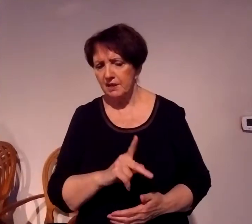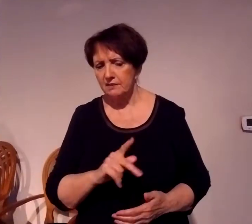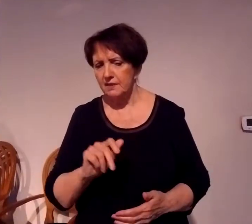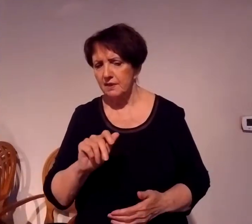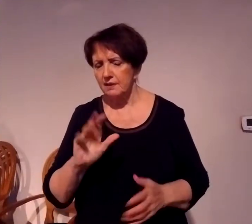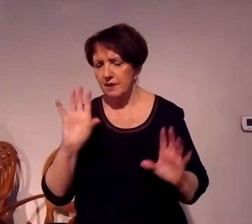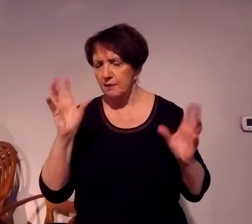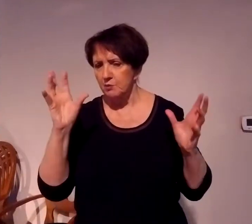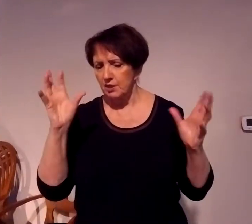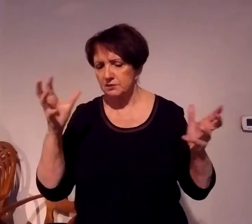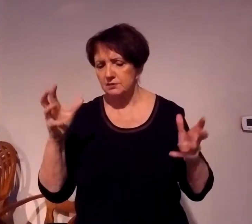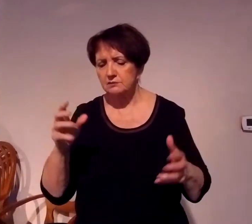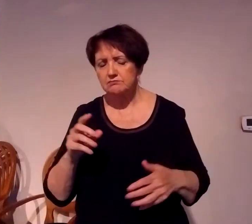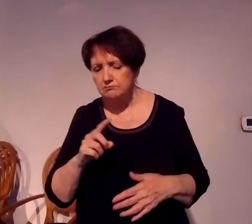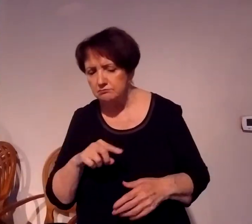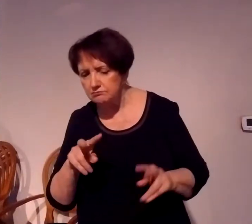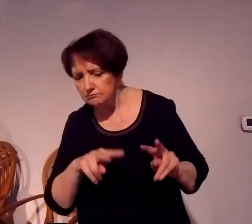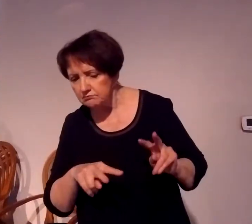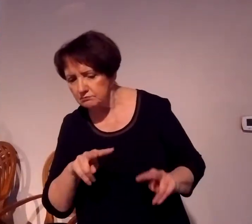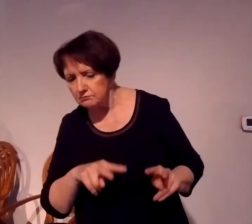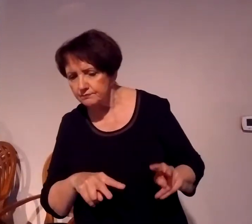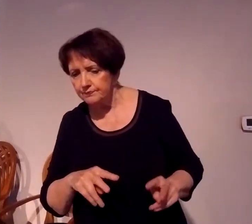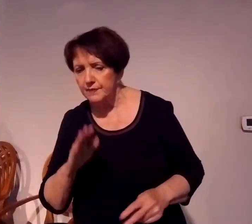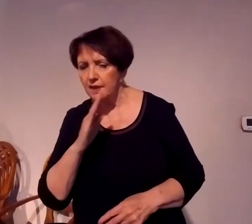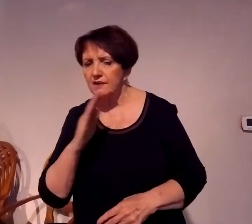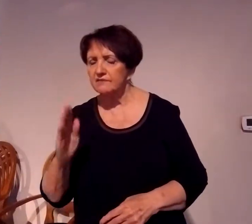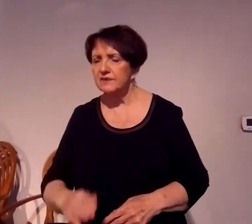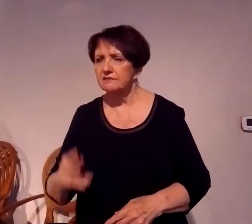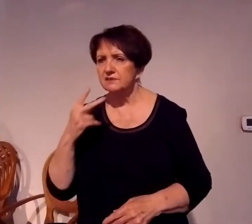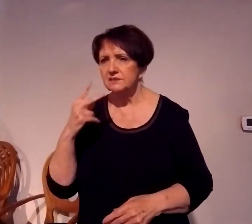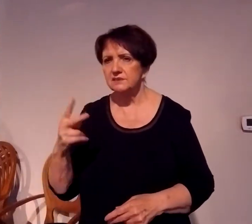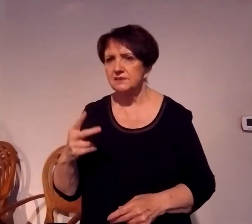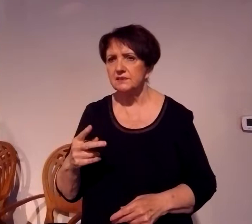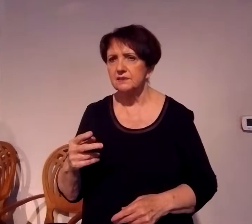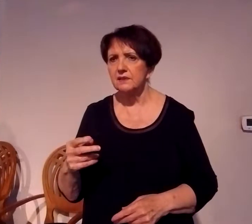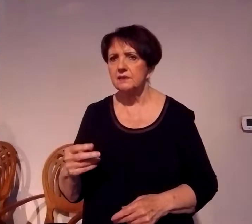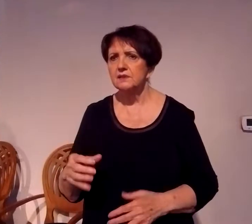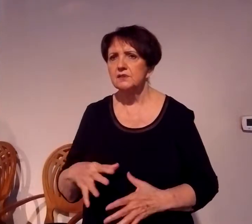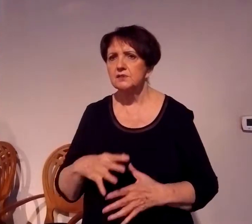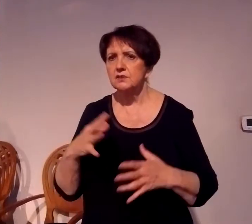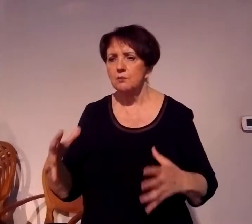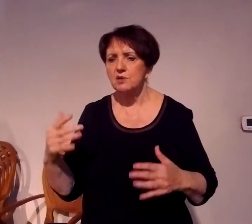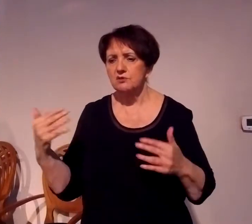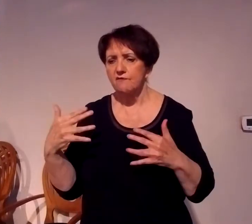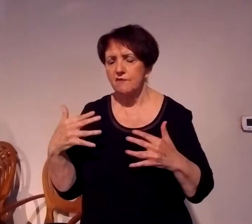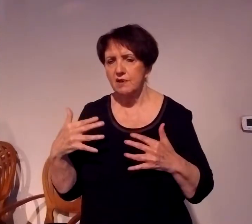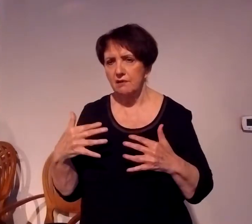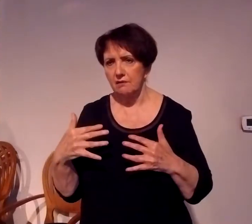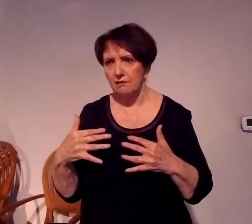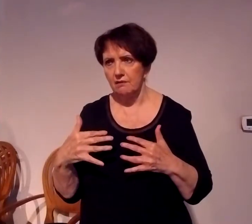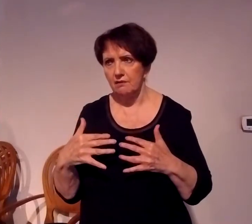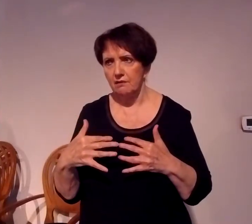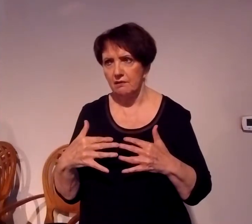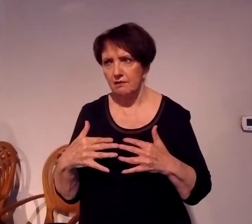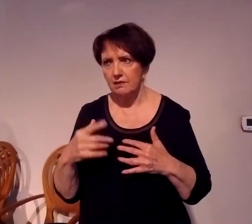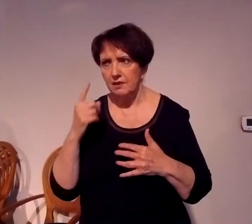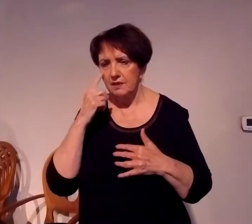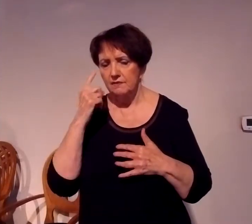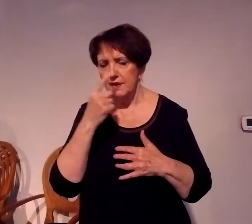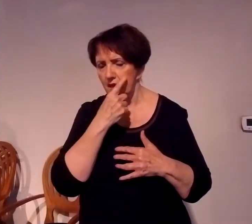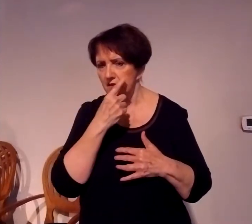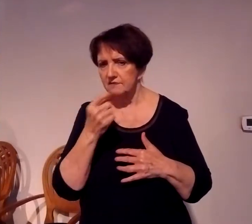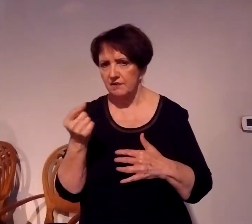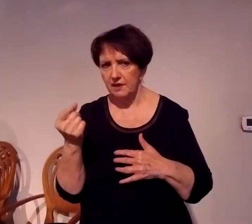out. And he said, "I've never seen so much fear in the eyes of an